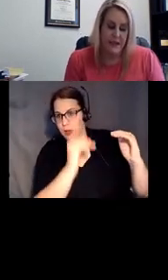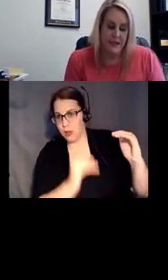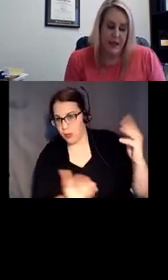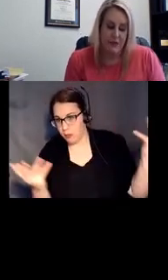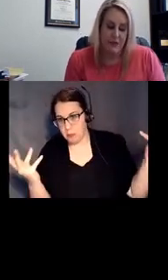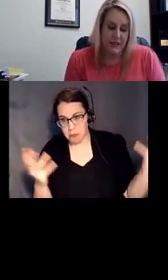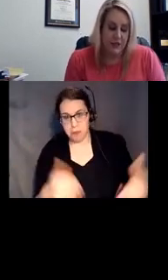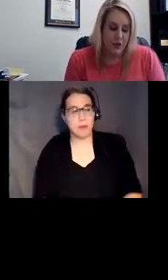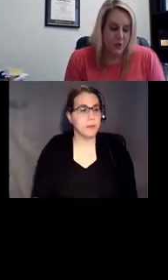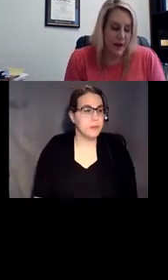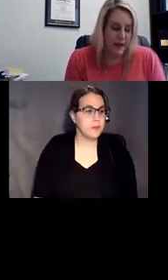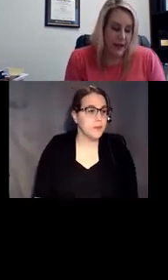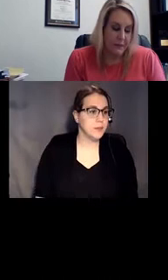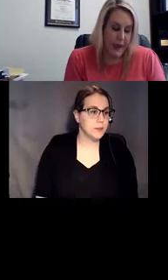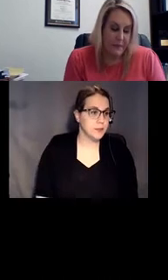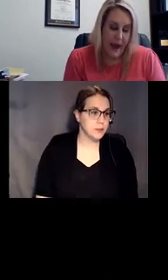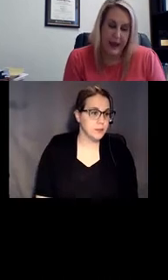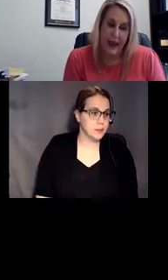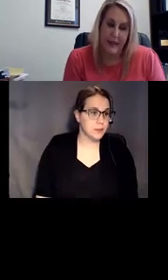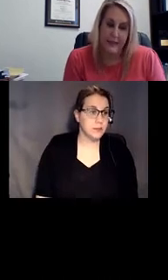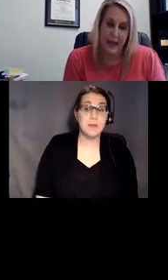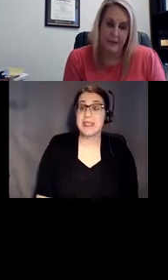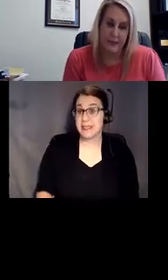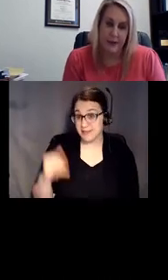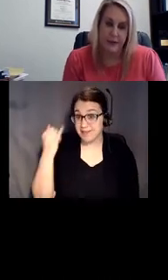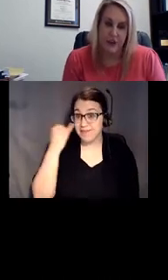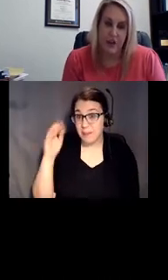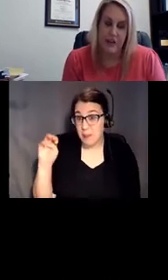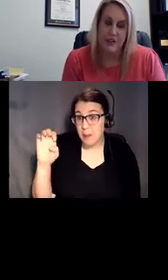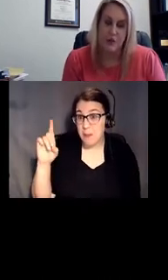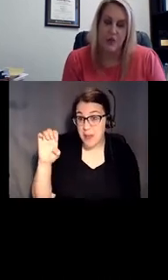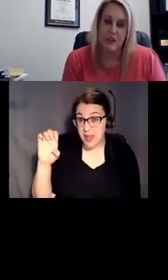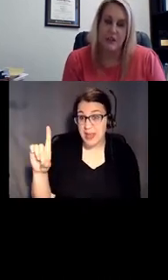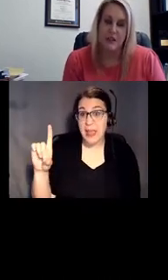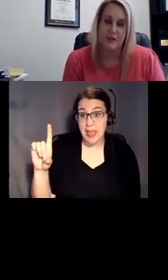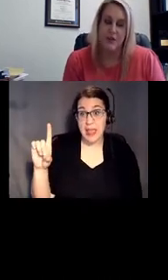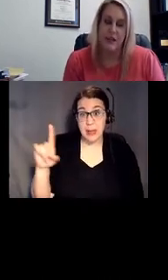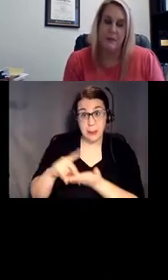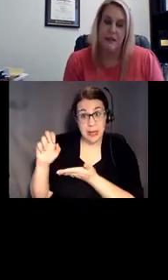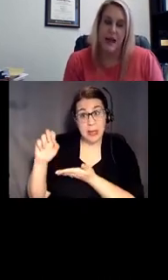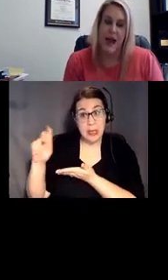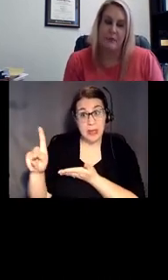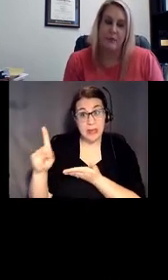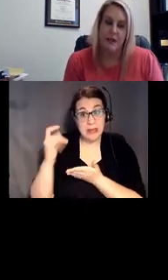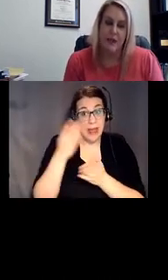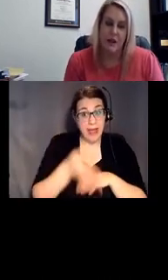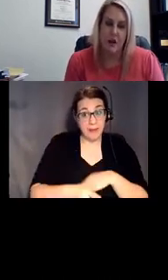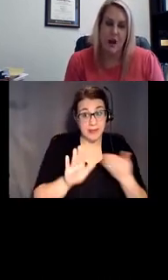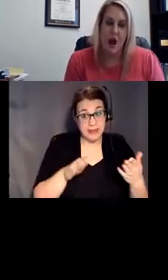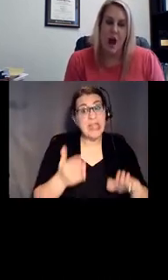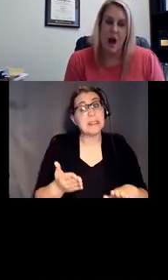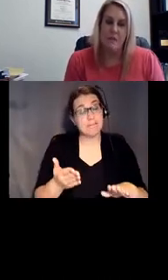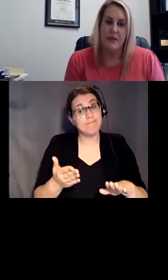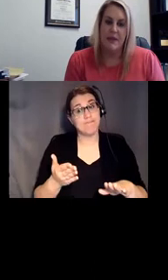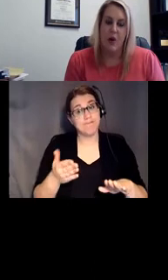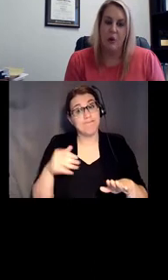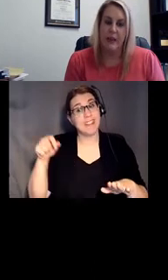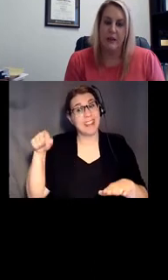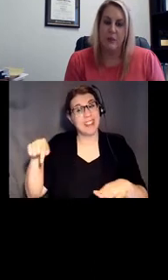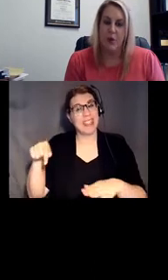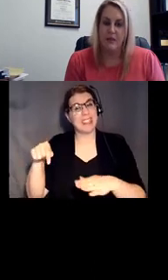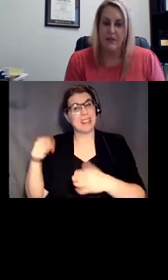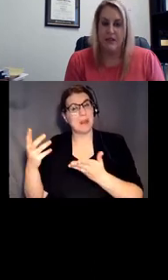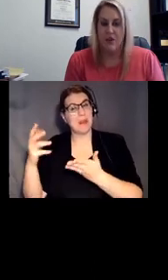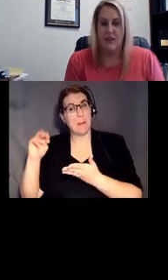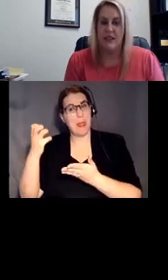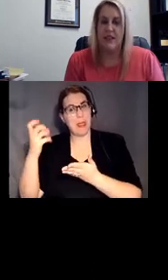It is subject to Medicaid payback at the death of the beneficiary. So just if you're keeping tabs here, the